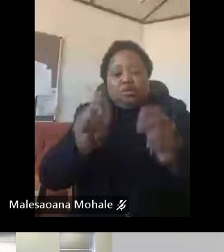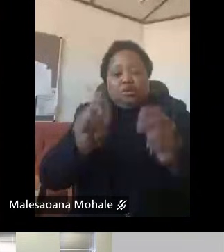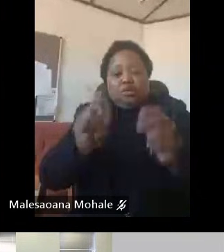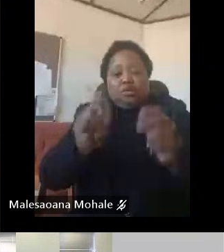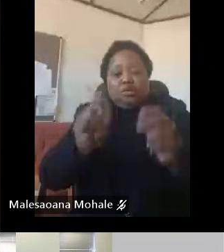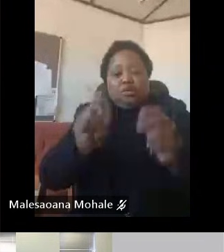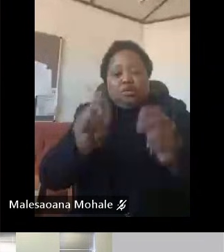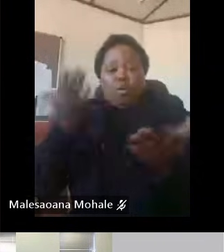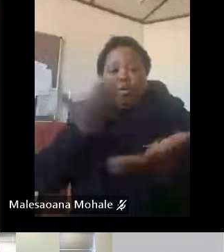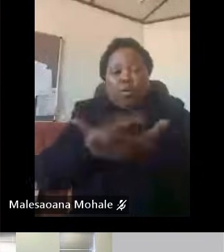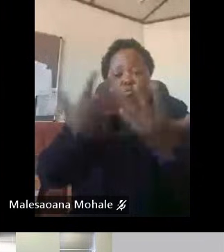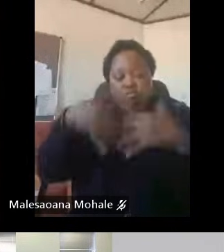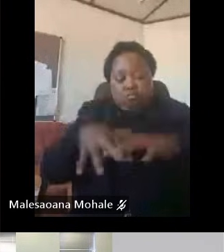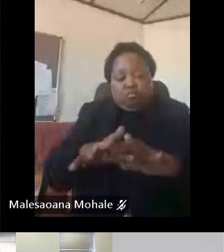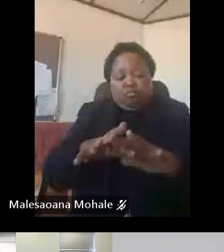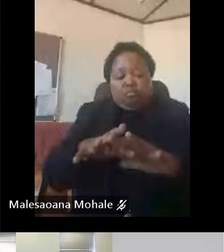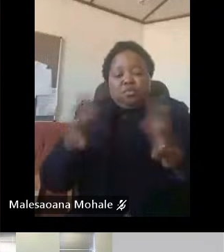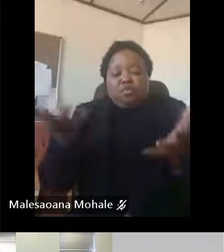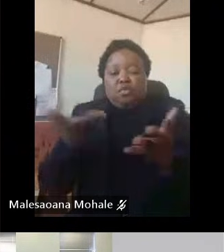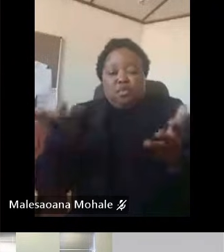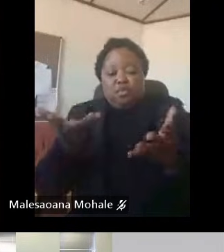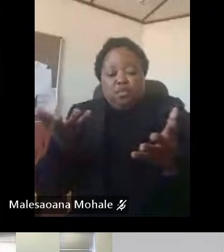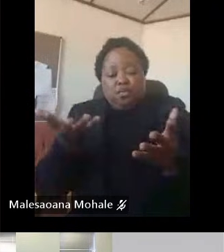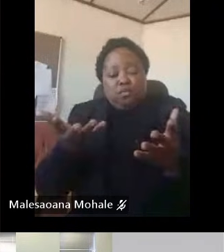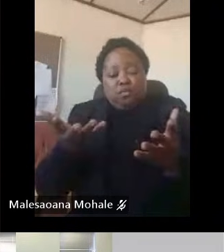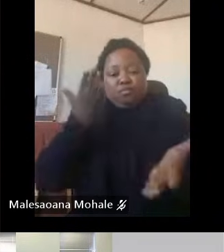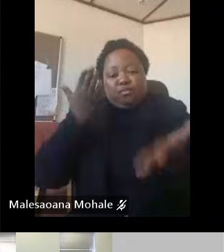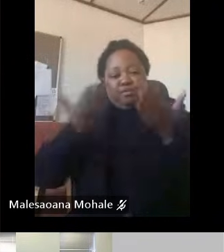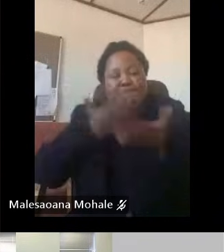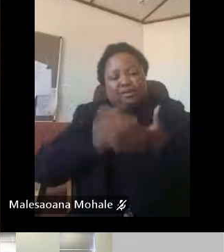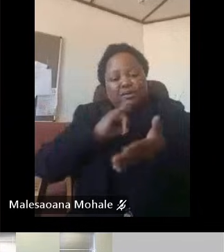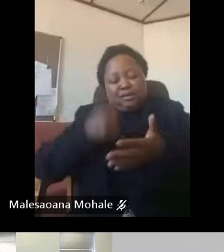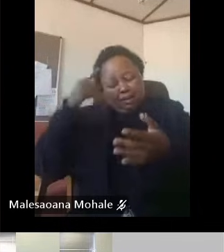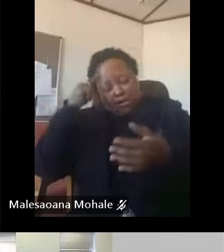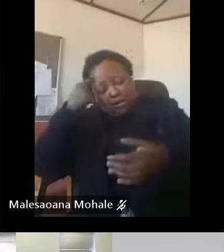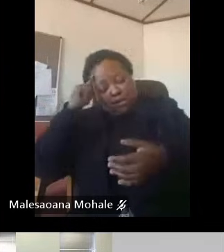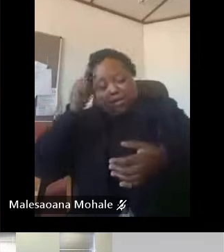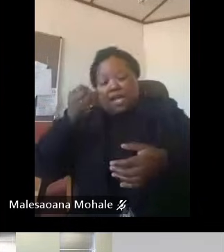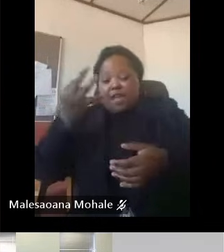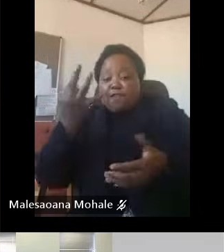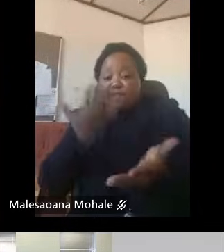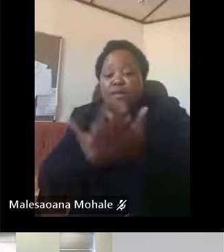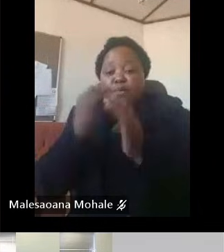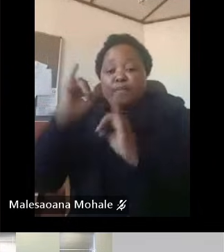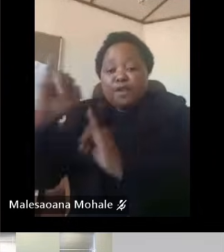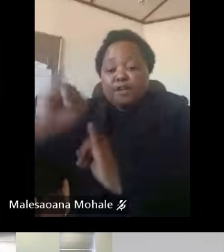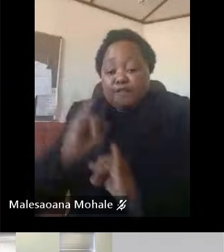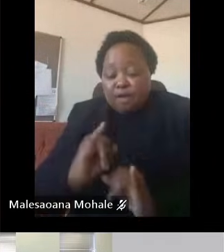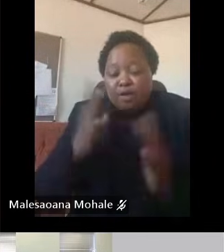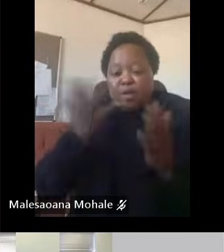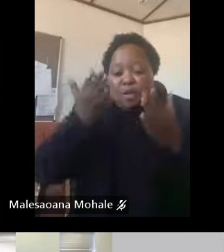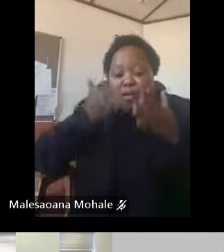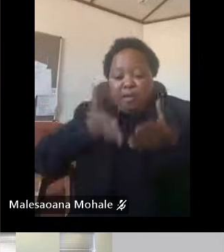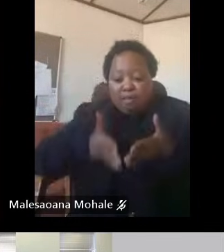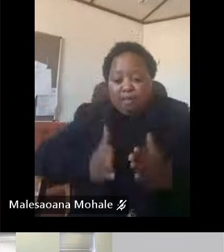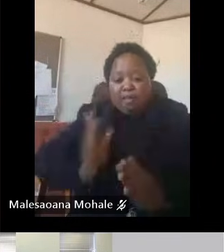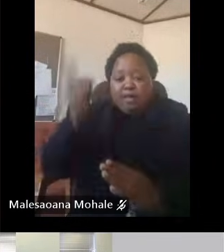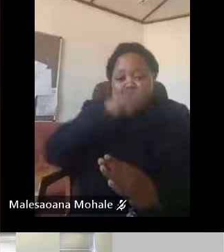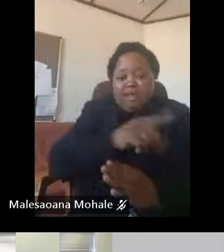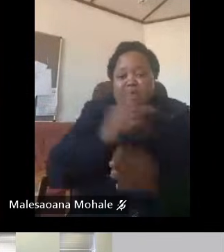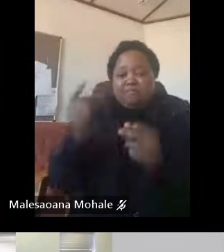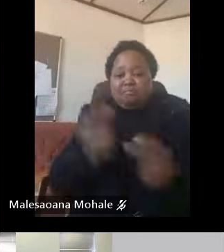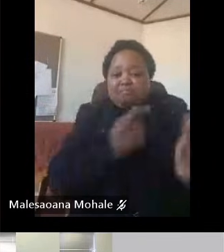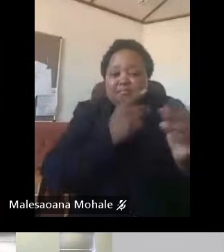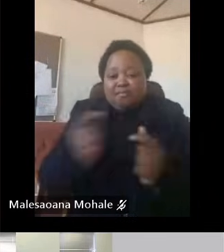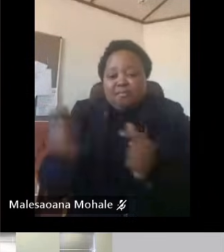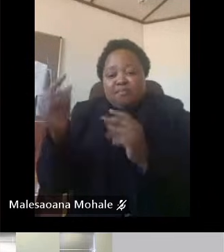mainstreaming them. Imagine being invited to a birthday party or celebration,